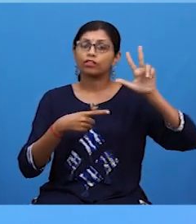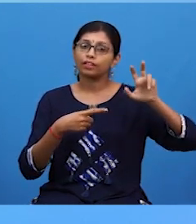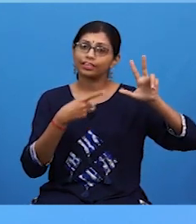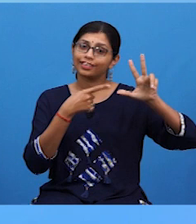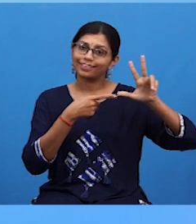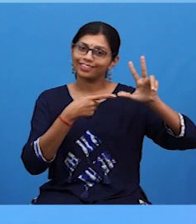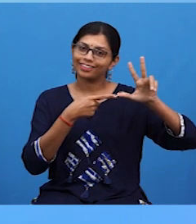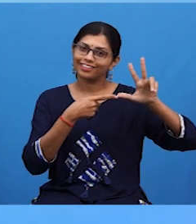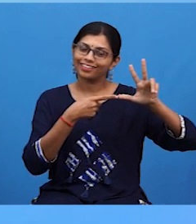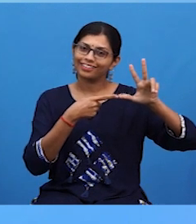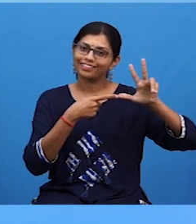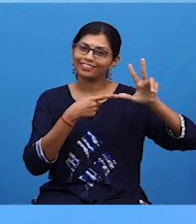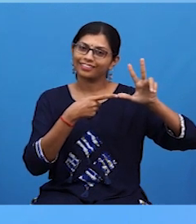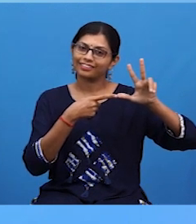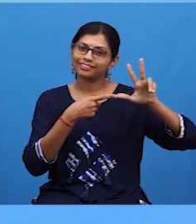30th,